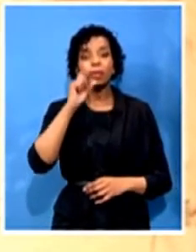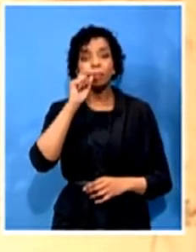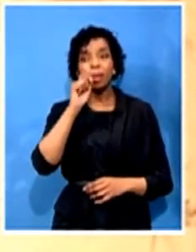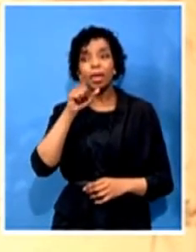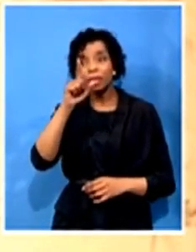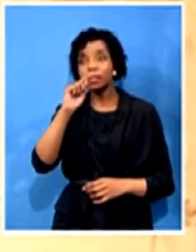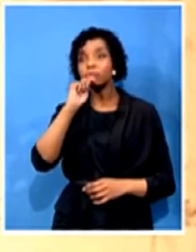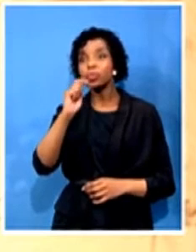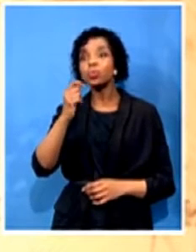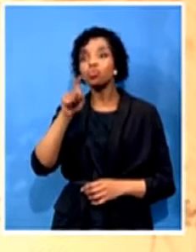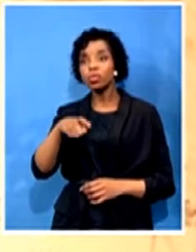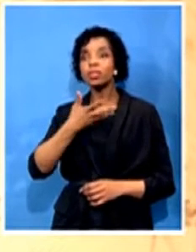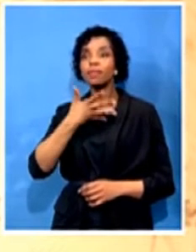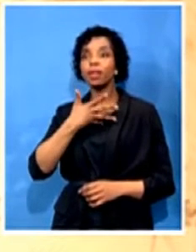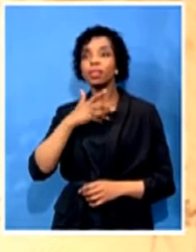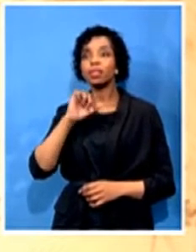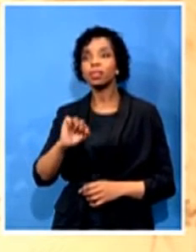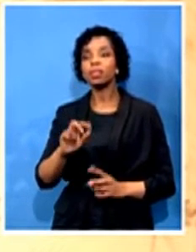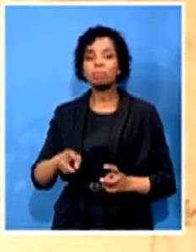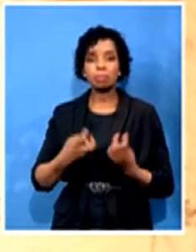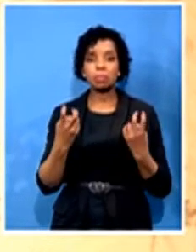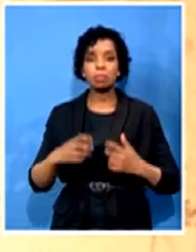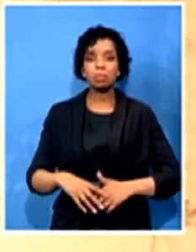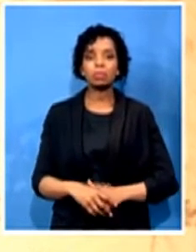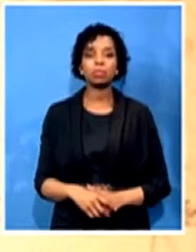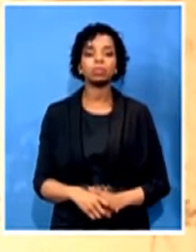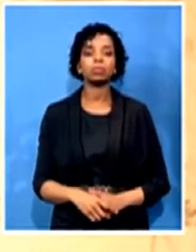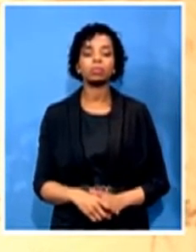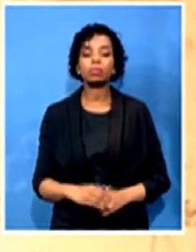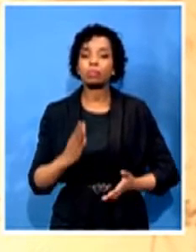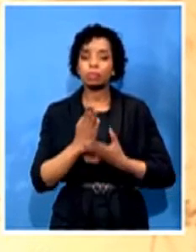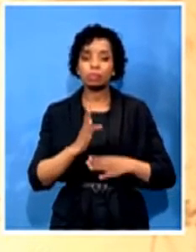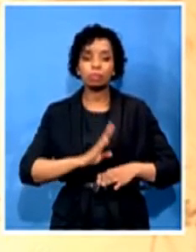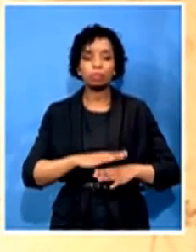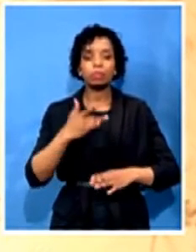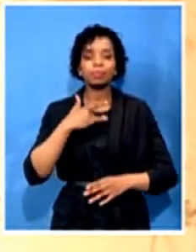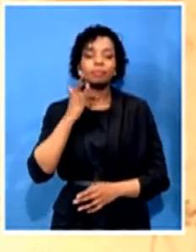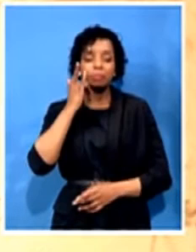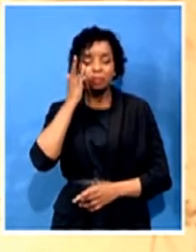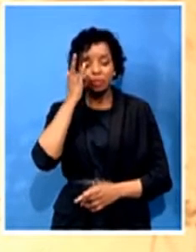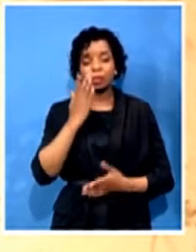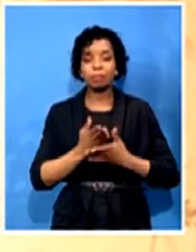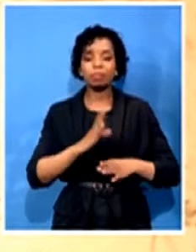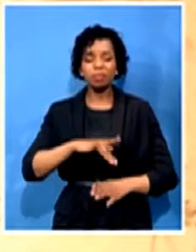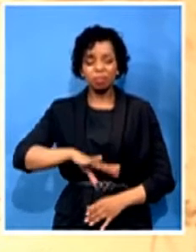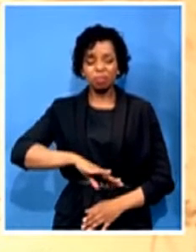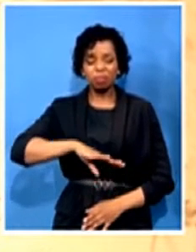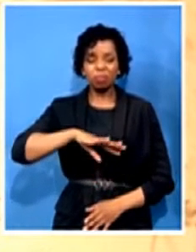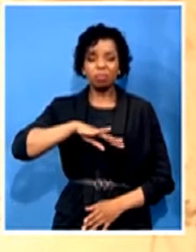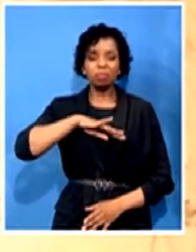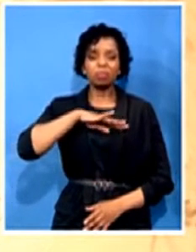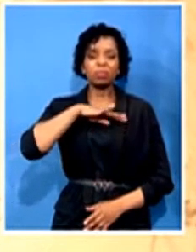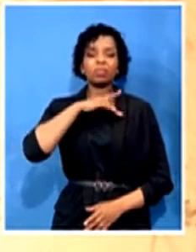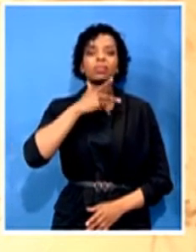Sometimes I feel shy and angry because that money my father used to